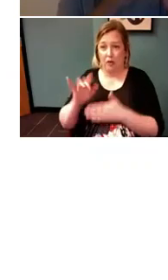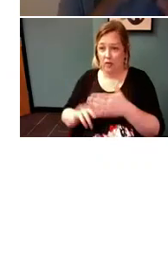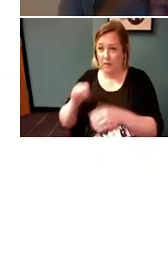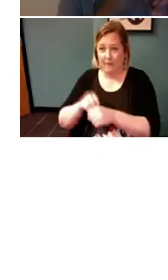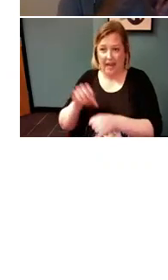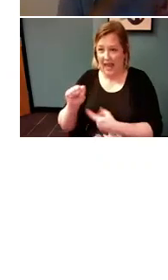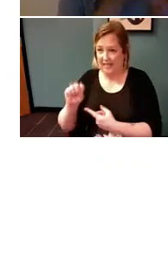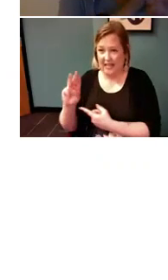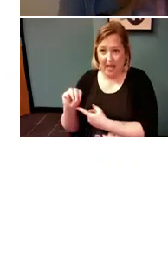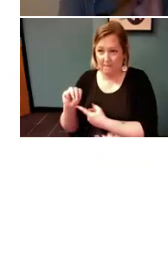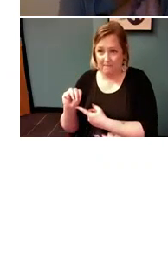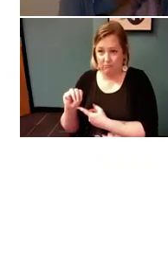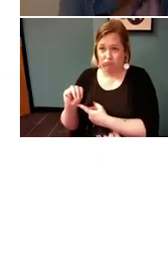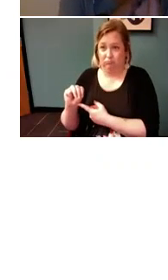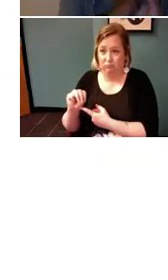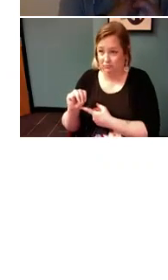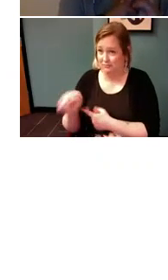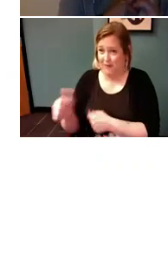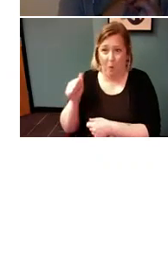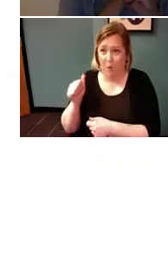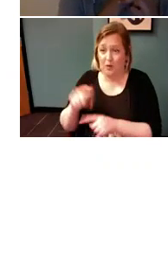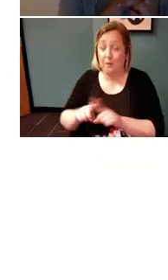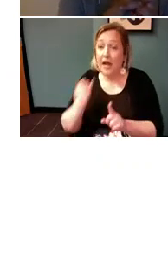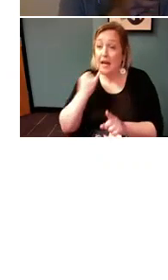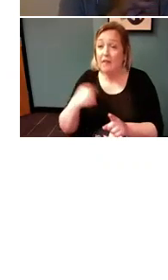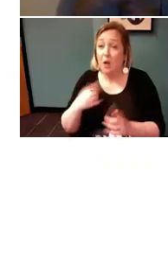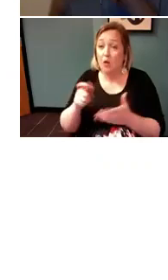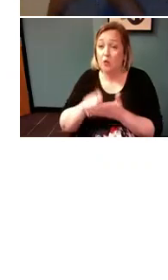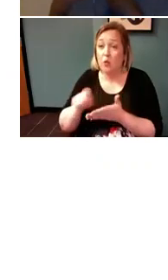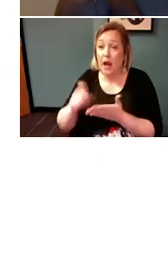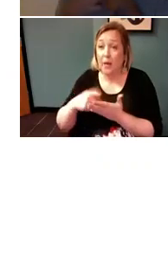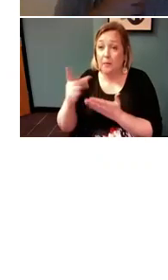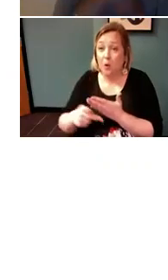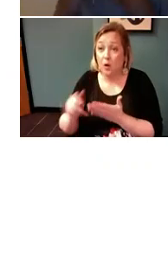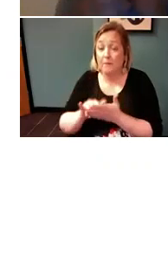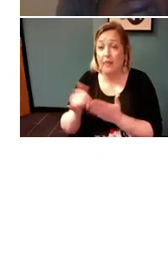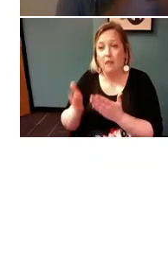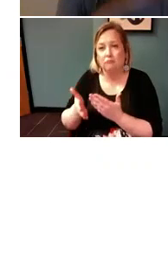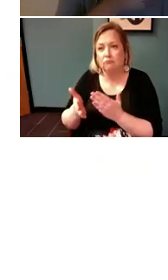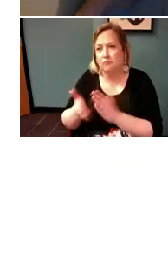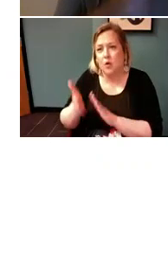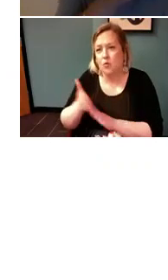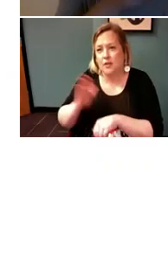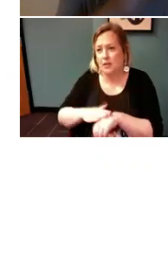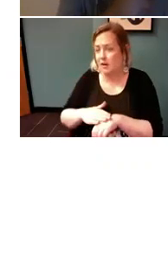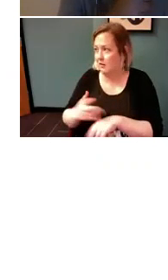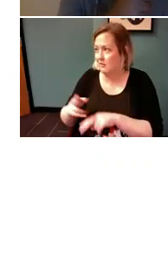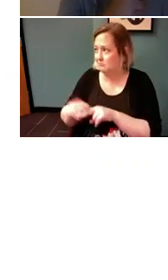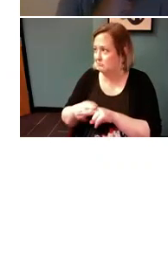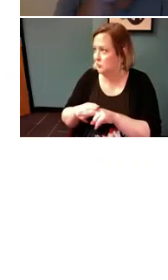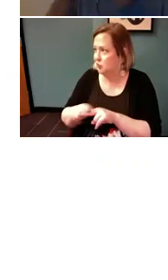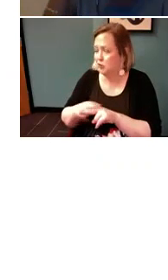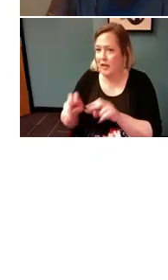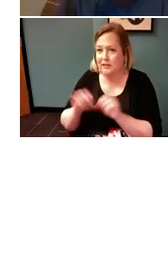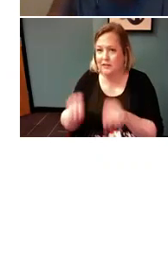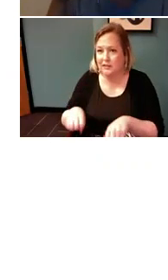that. However, if I'm going to write a program that runs on, I don't know, the train system or a bus ticket checking